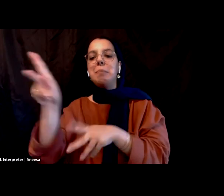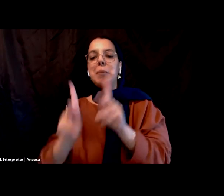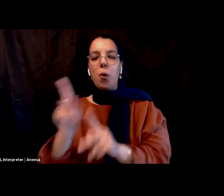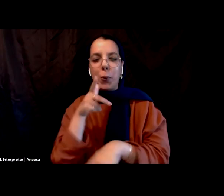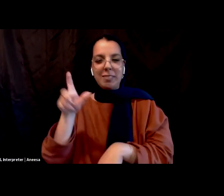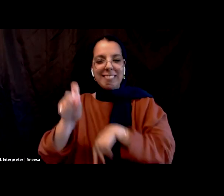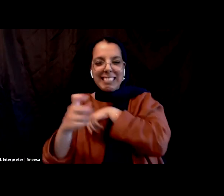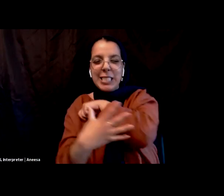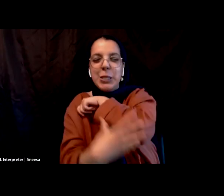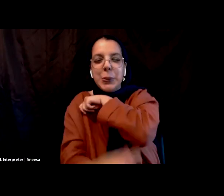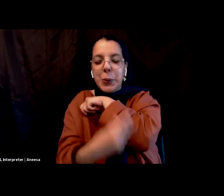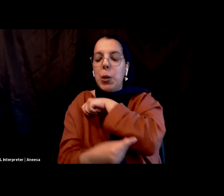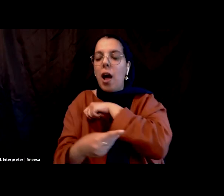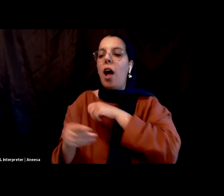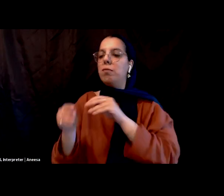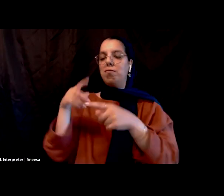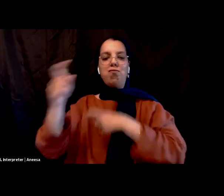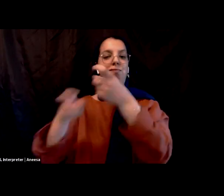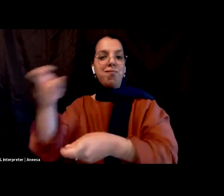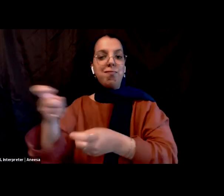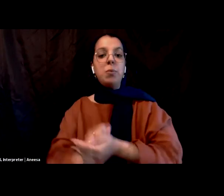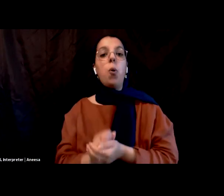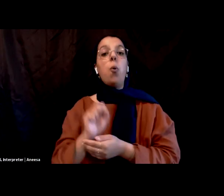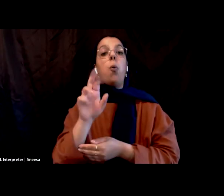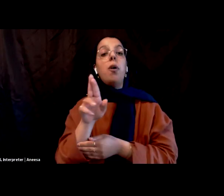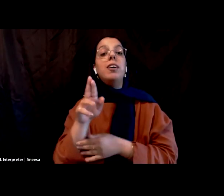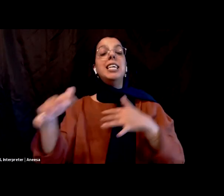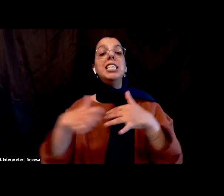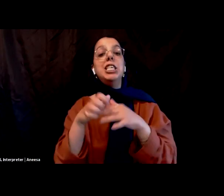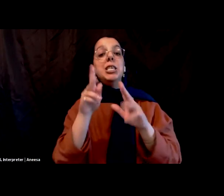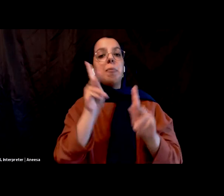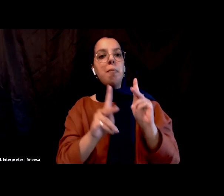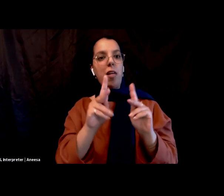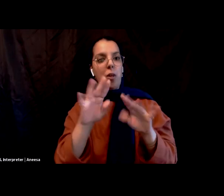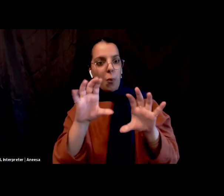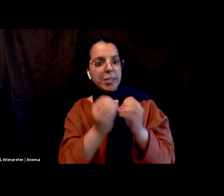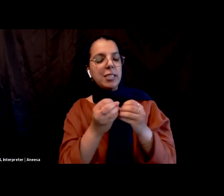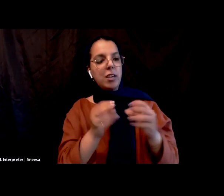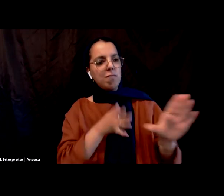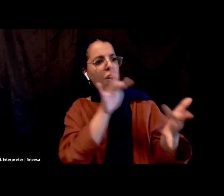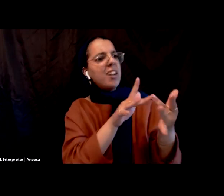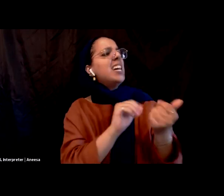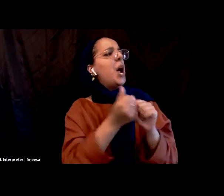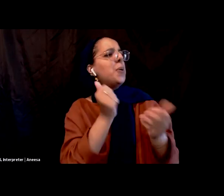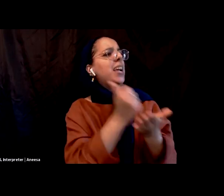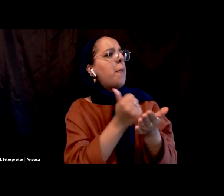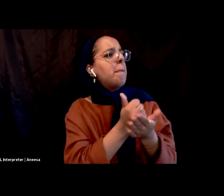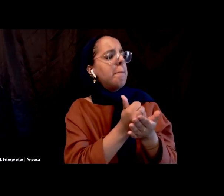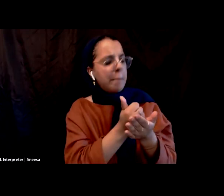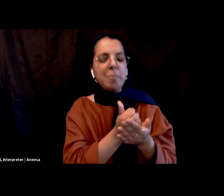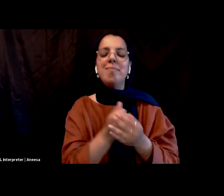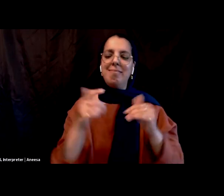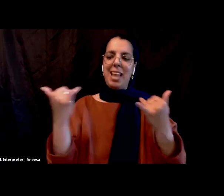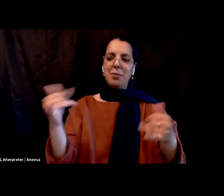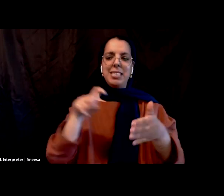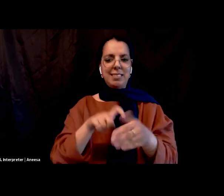Indigenous organization to find out how you can assist them. It's time for all of us to work together in unity. We need all of